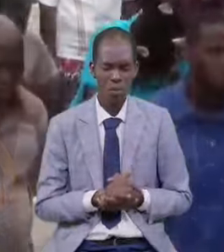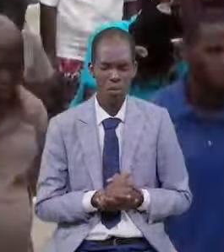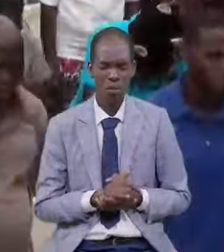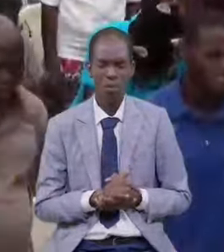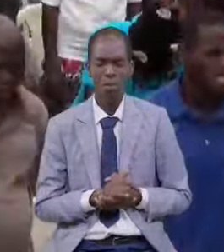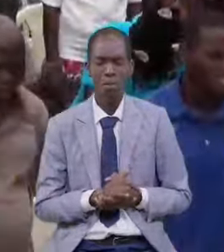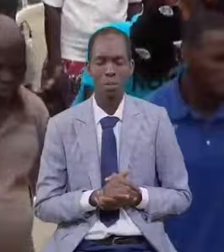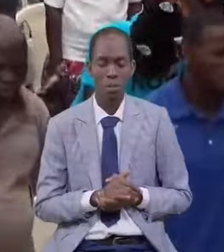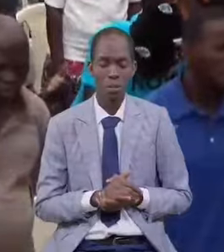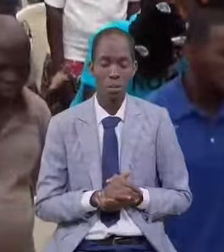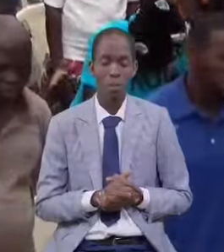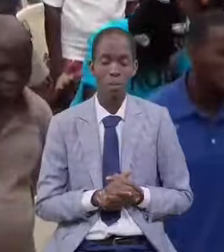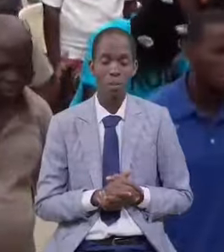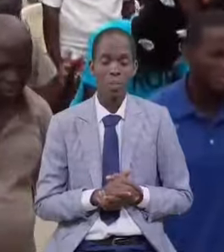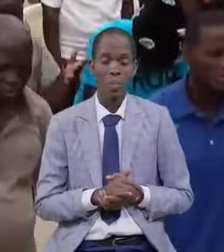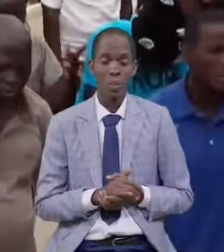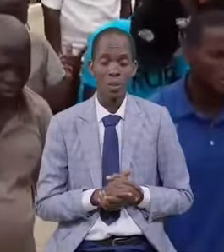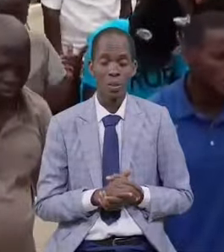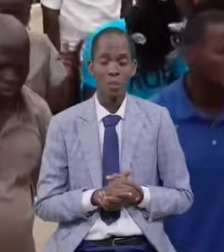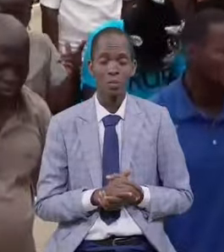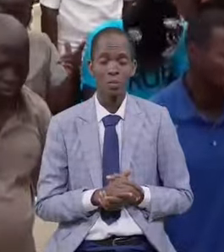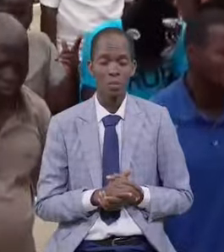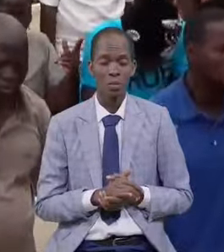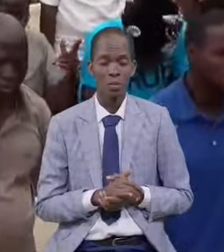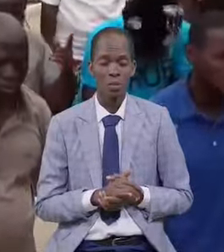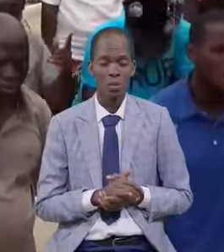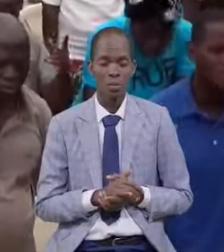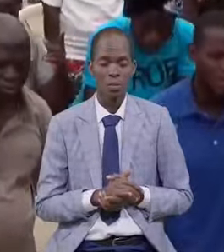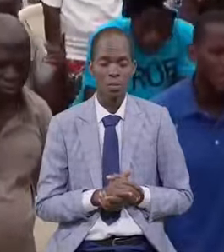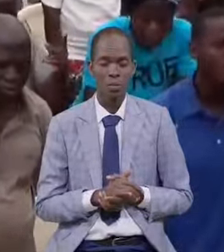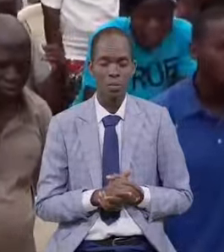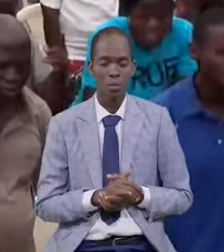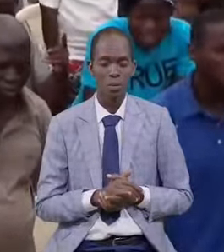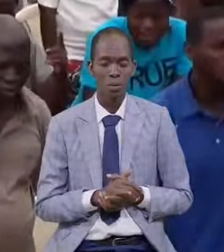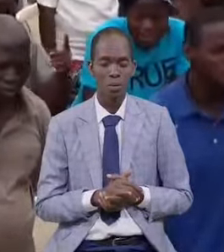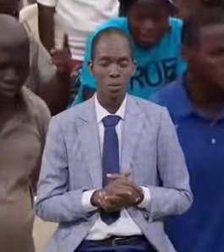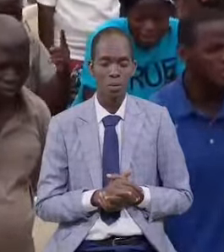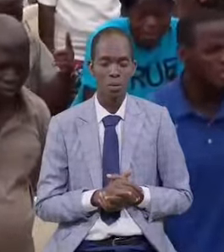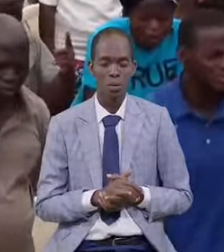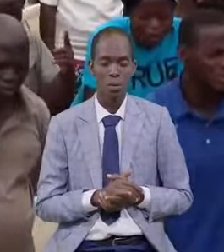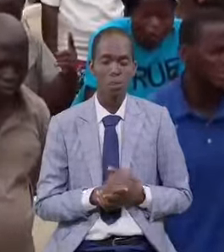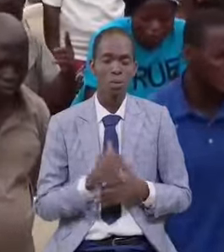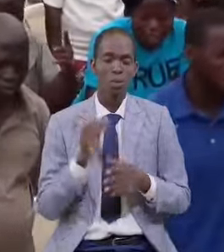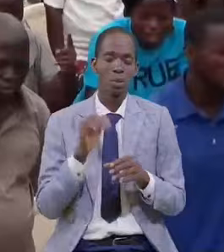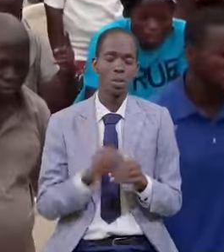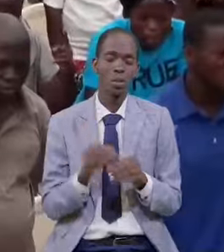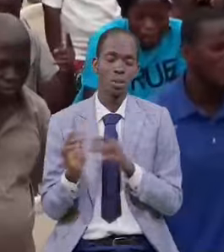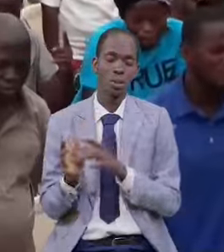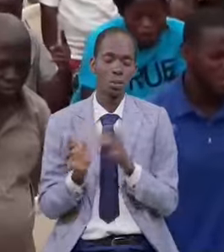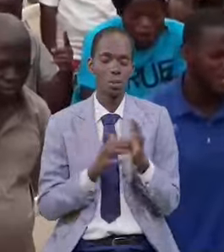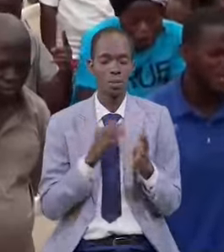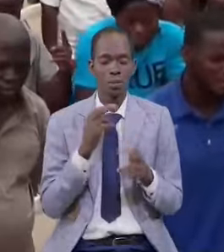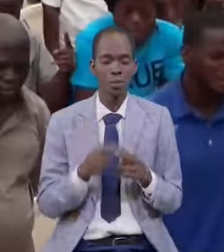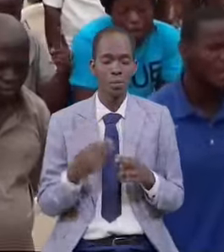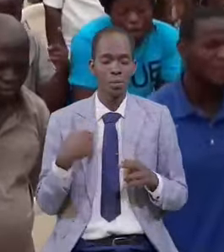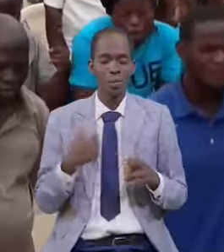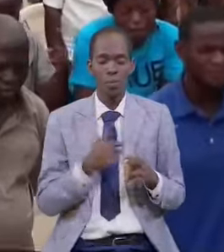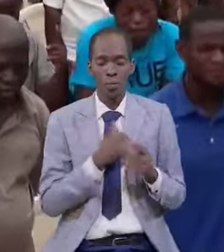because he is our hope in Jesus name we